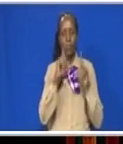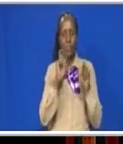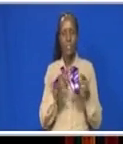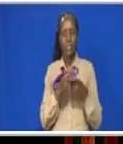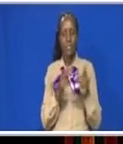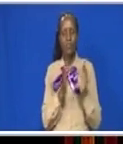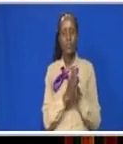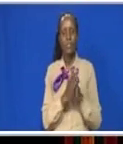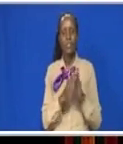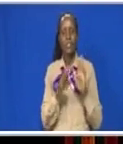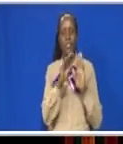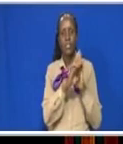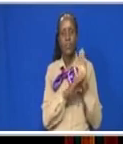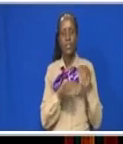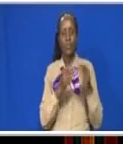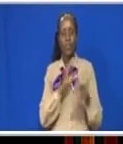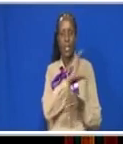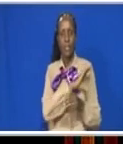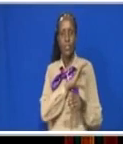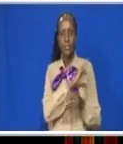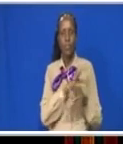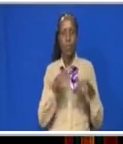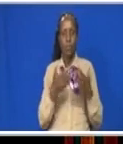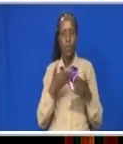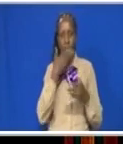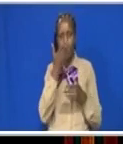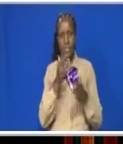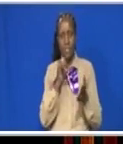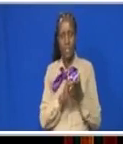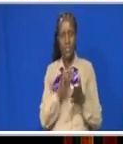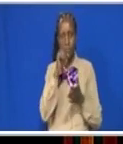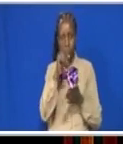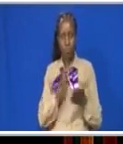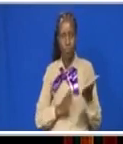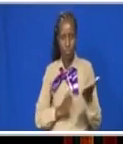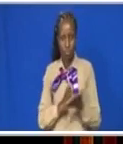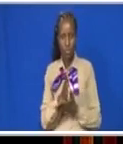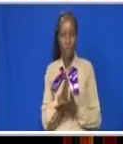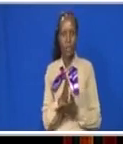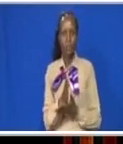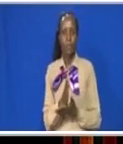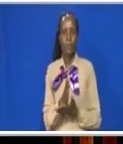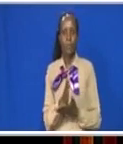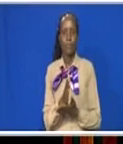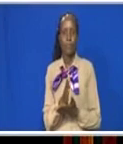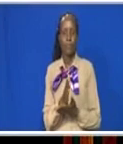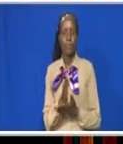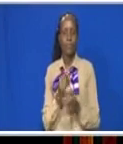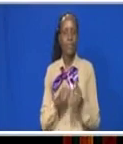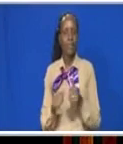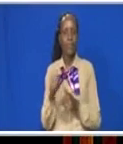those statements or those characteristics or answers that you're very, very sure of.